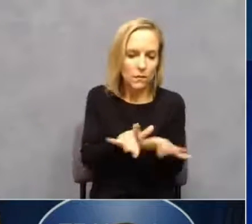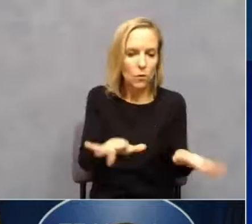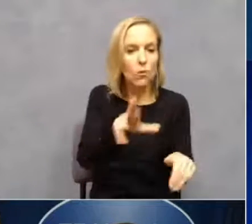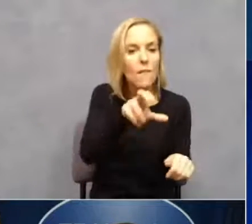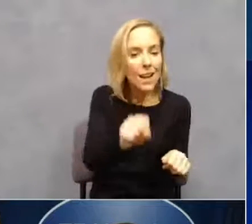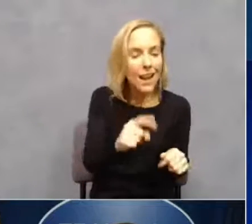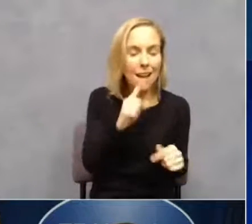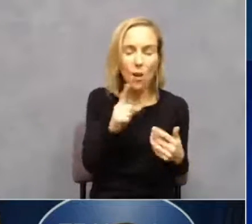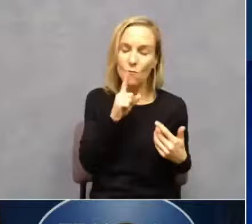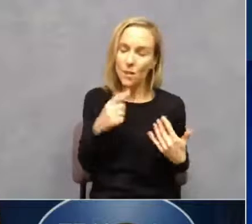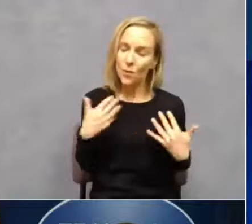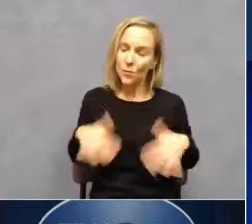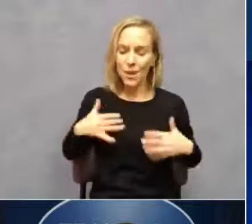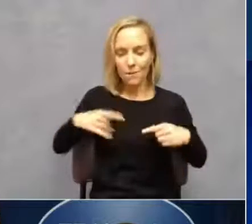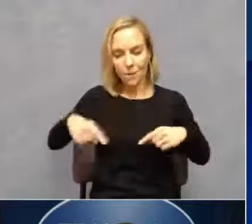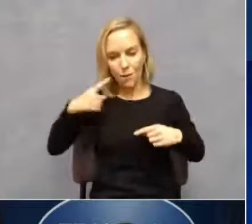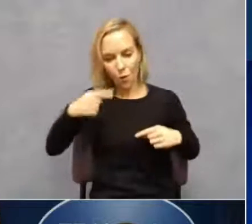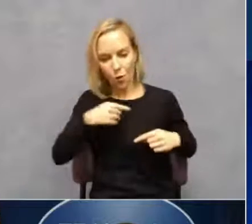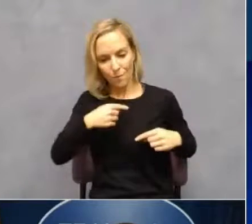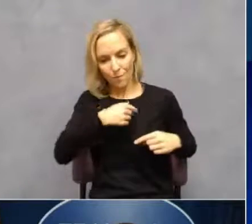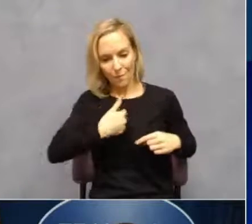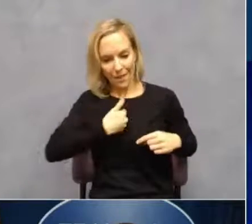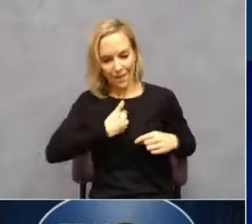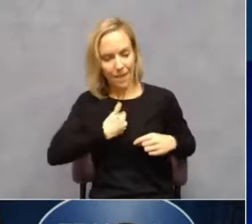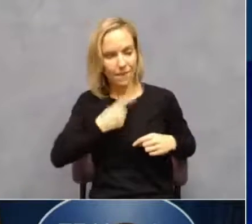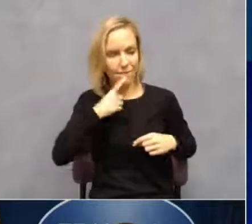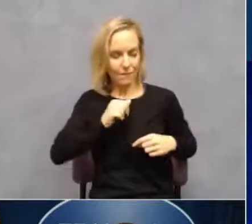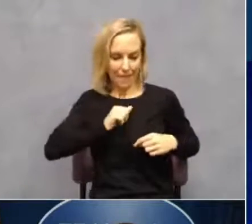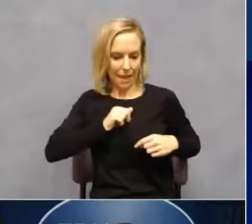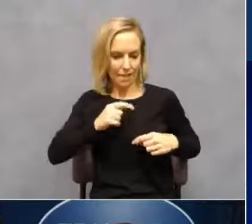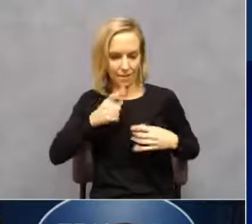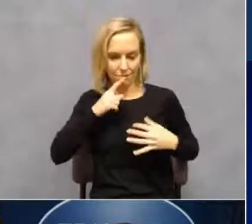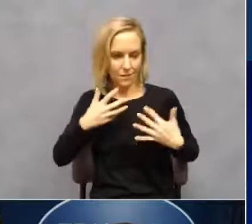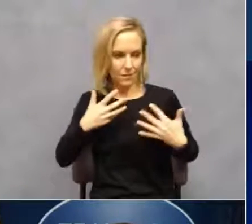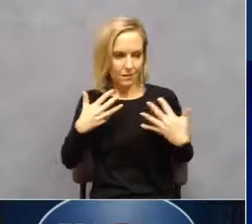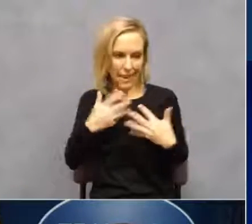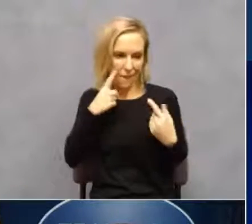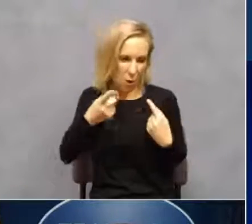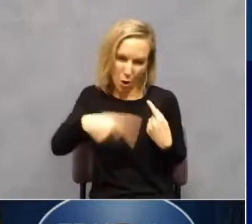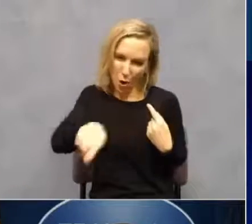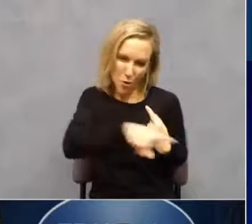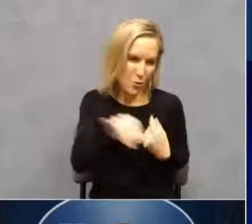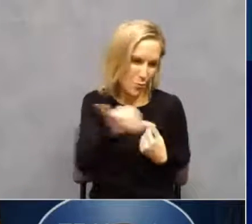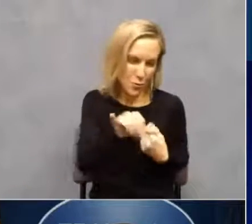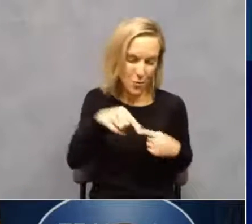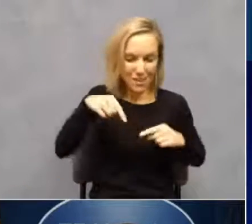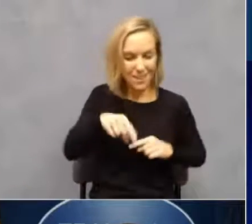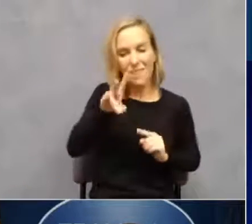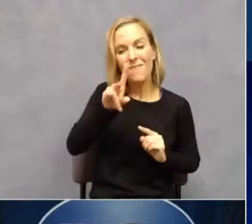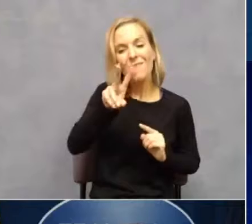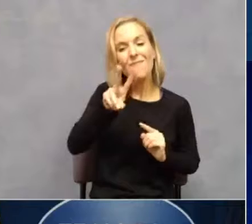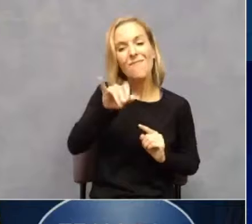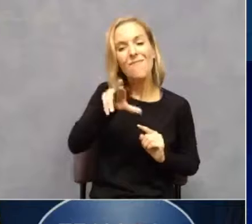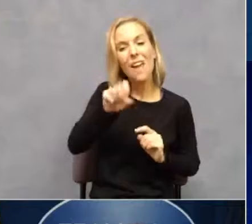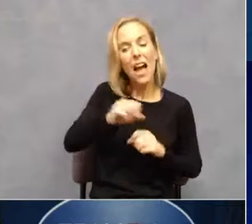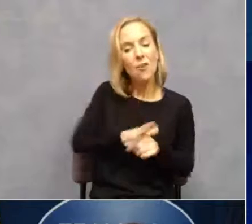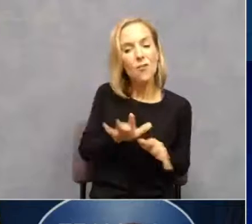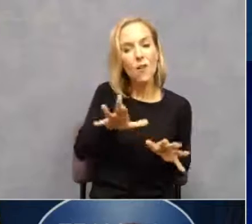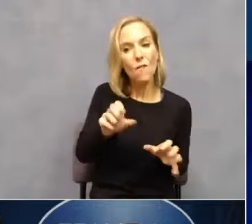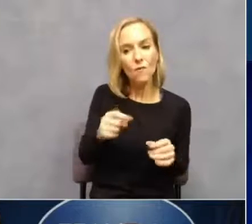scared for each and every one of you, because this is not a virus any one of us wants or can